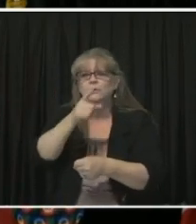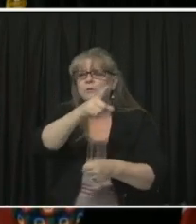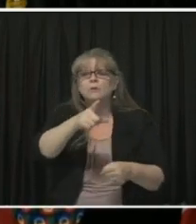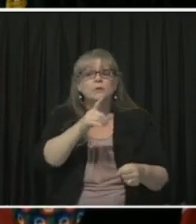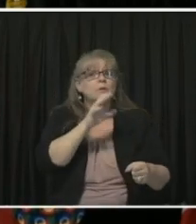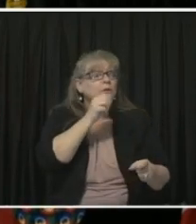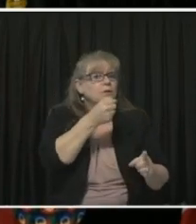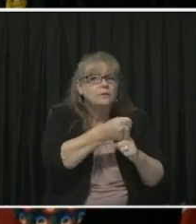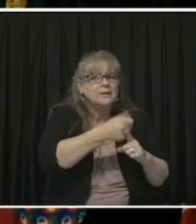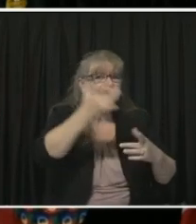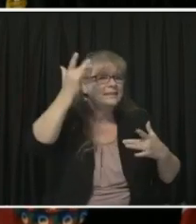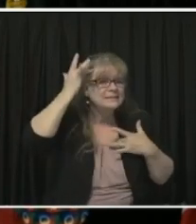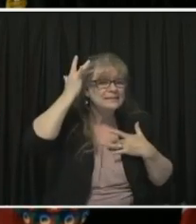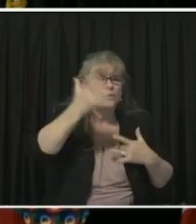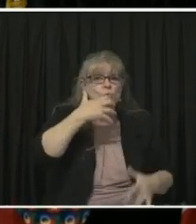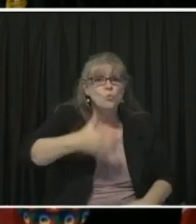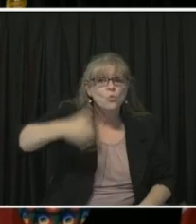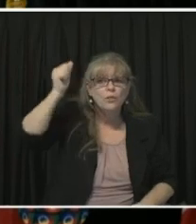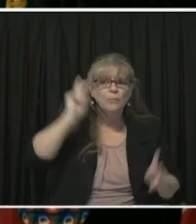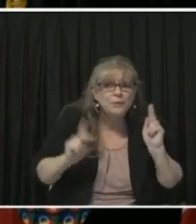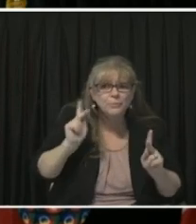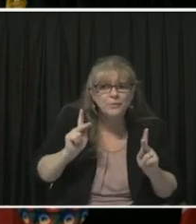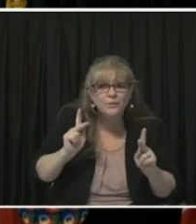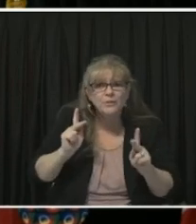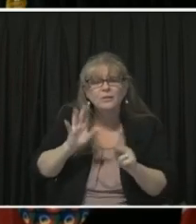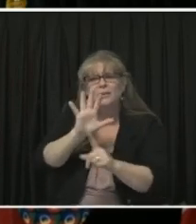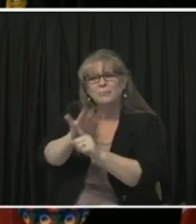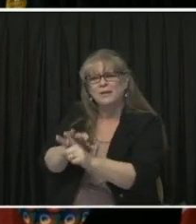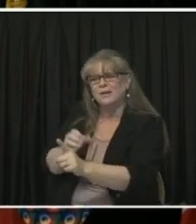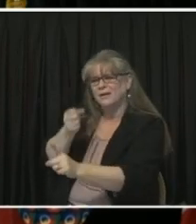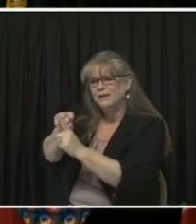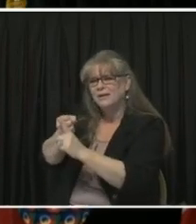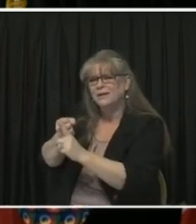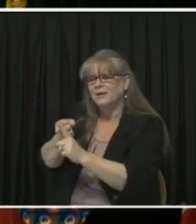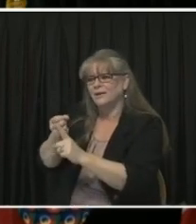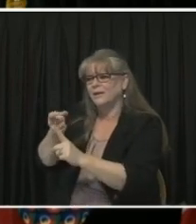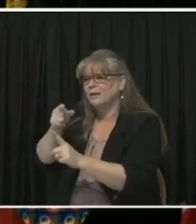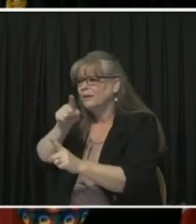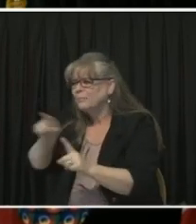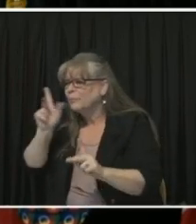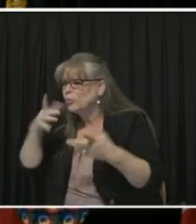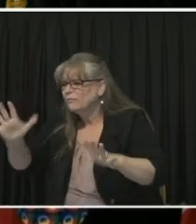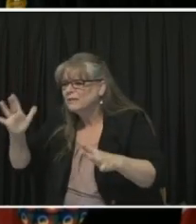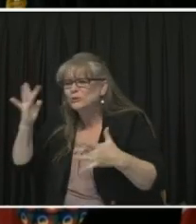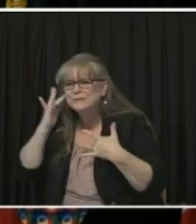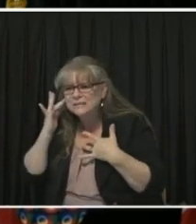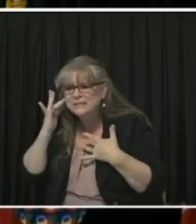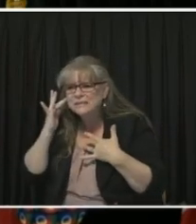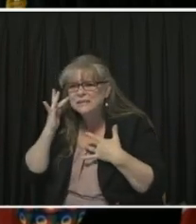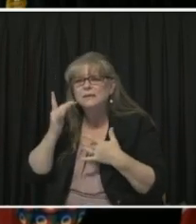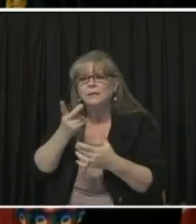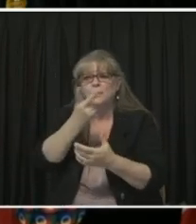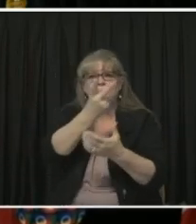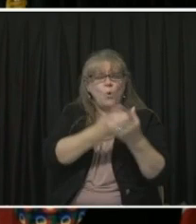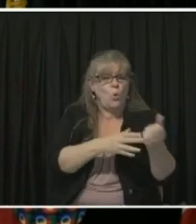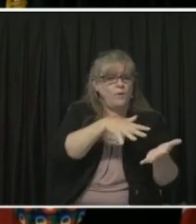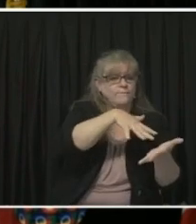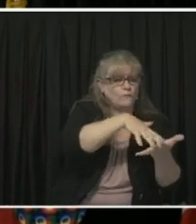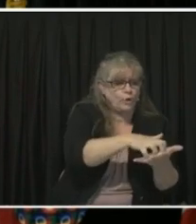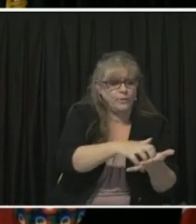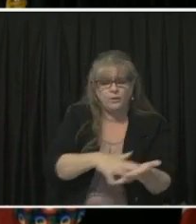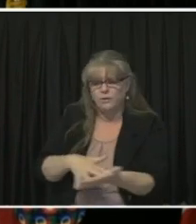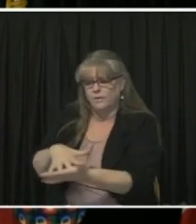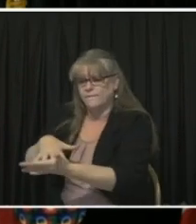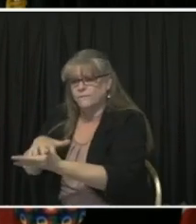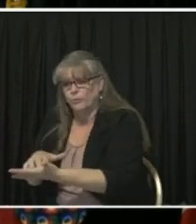disease. And although these populations are more susceptible to COVID-19, it affects all people. In the past